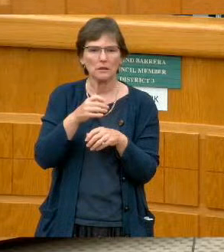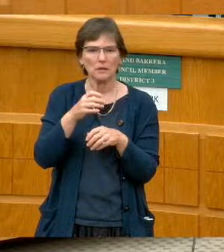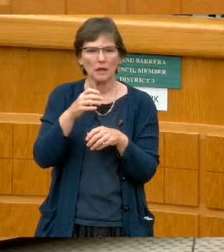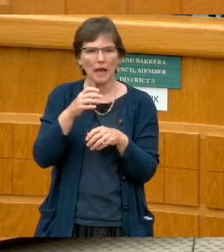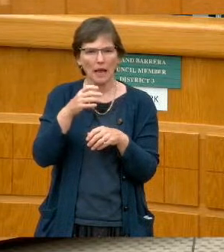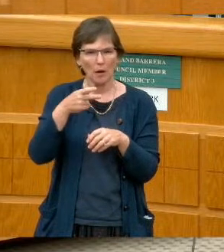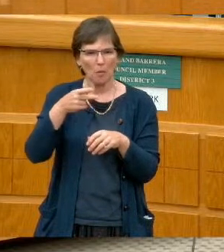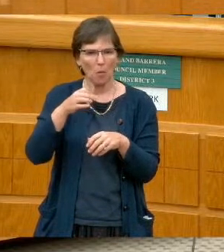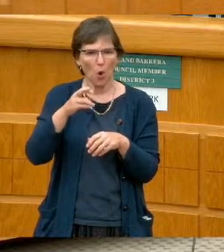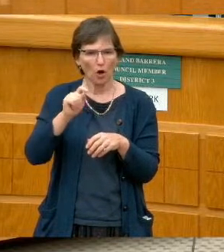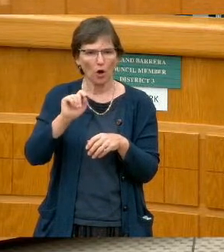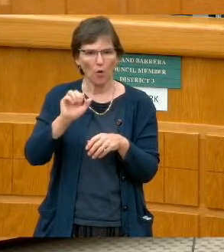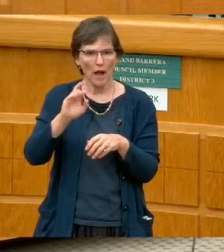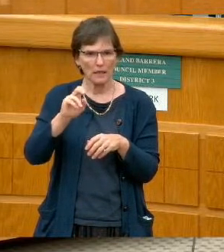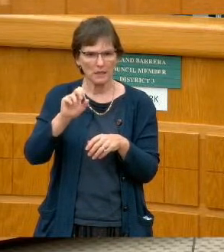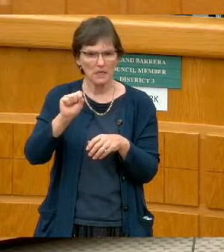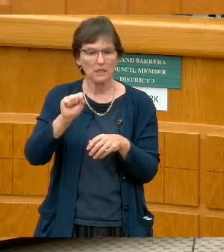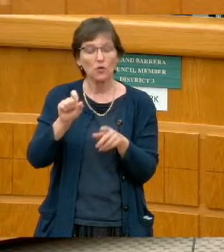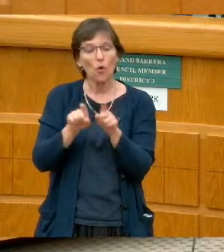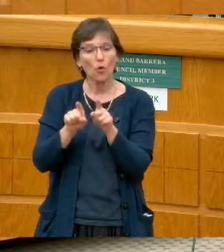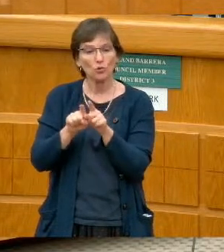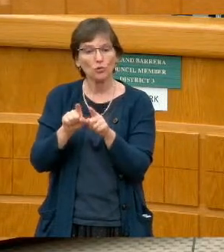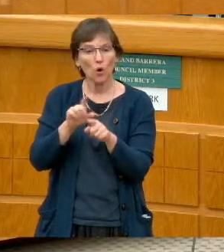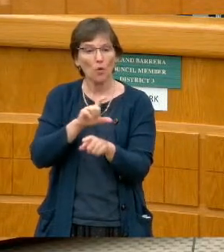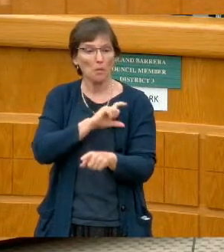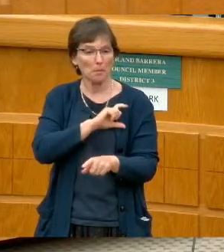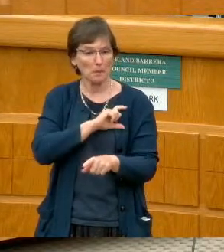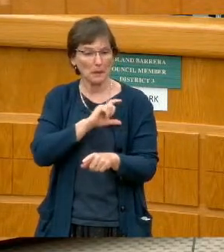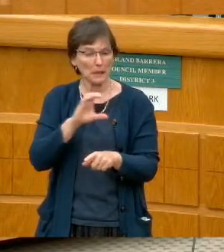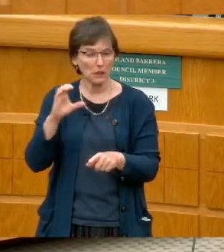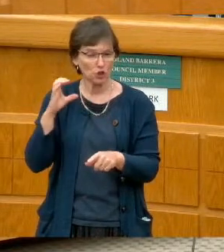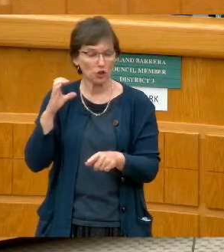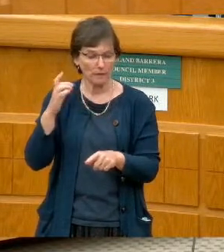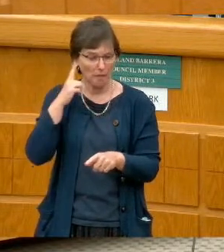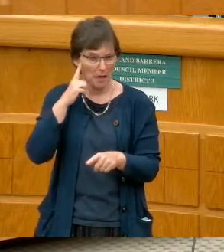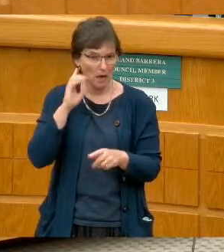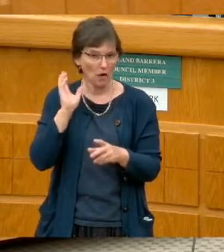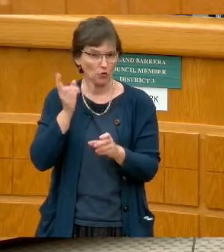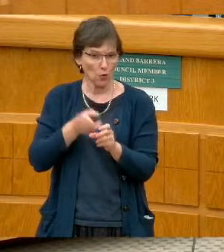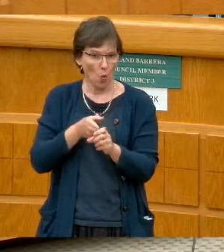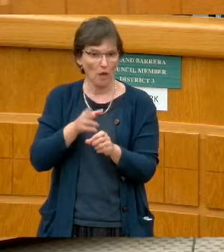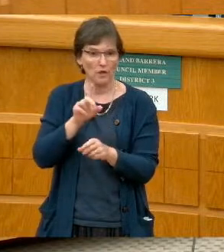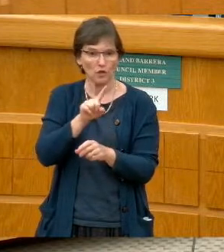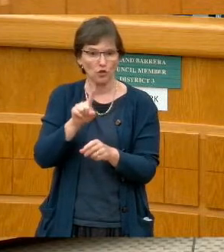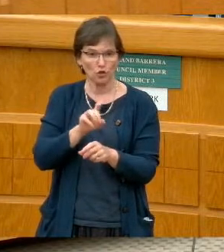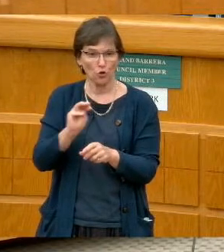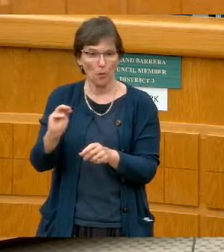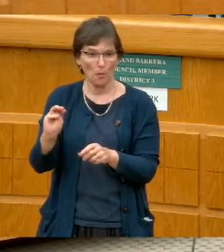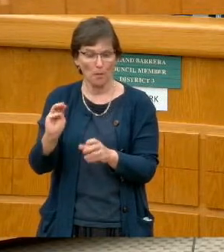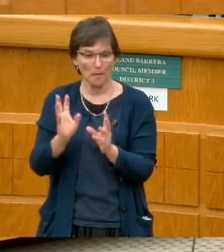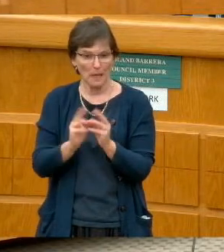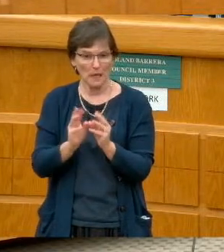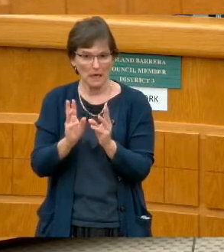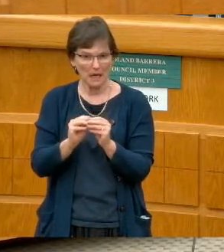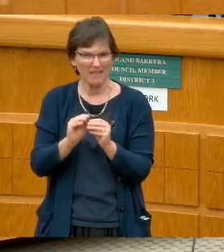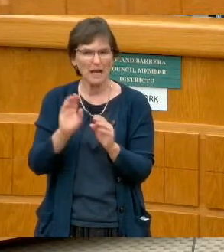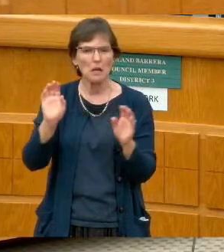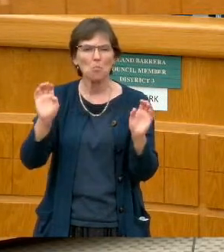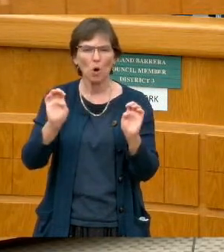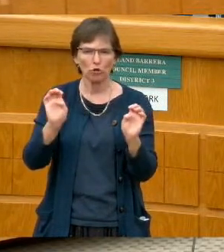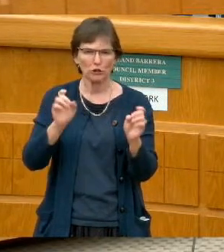management coordinator, Rick Adams, and I believe the police chief was also on our Zoom call. And